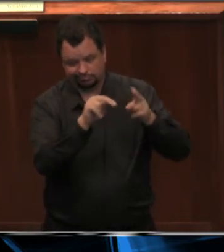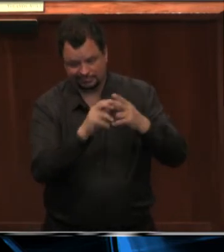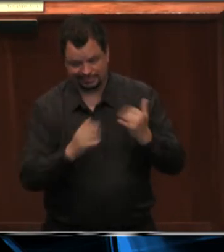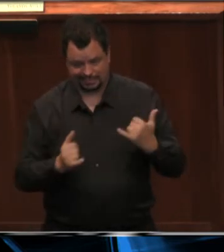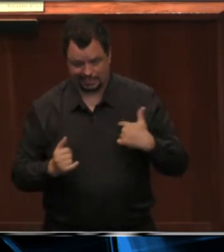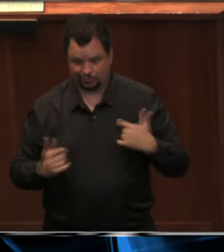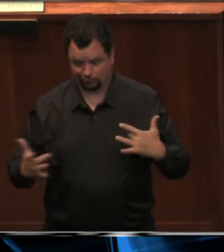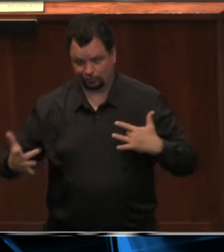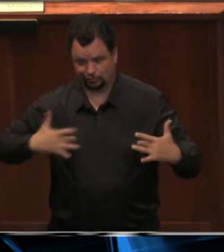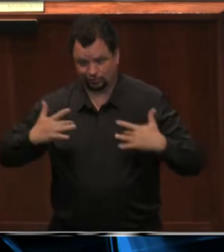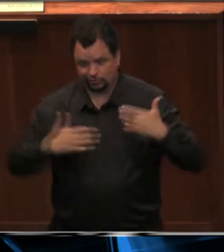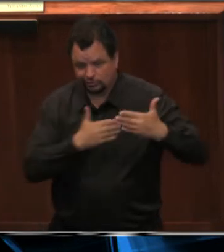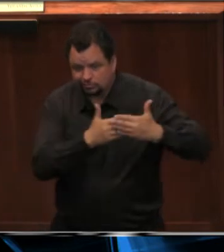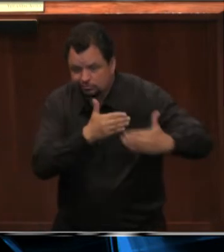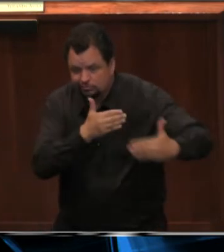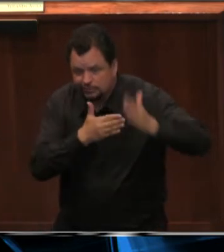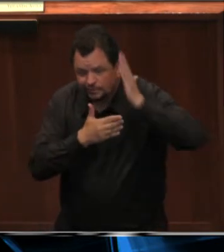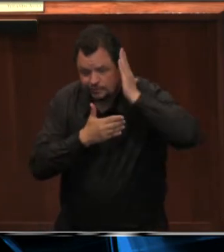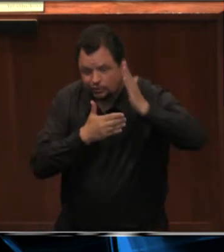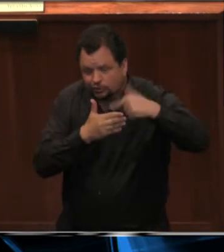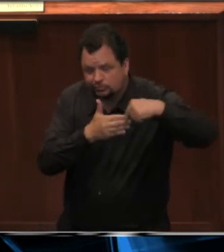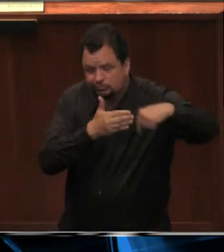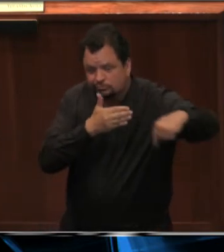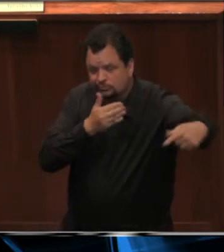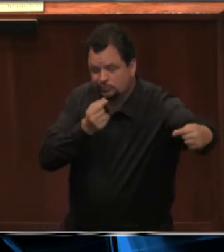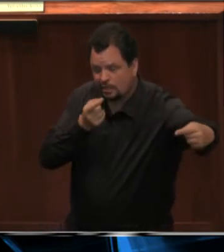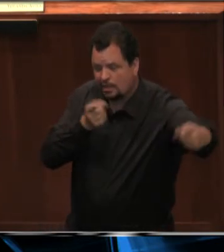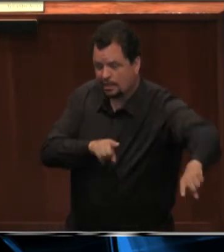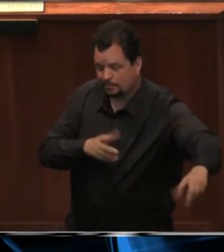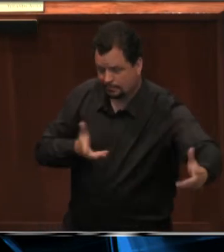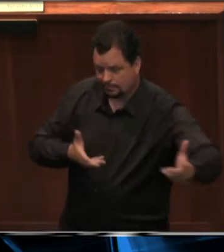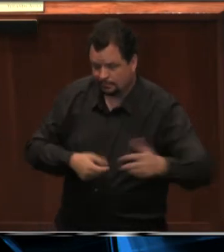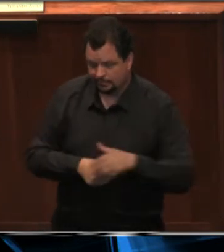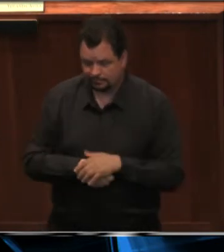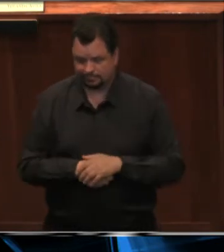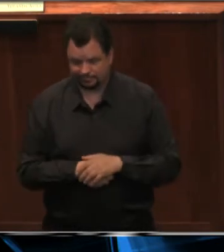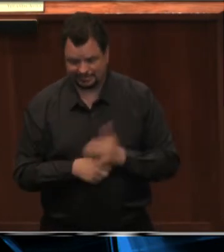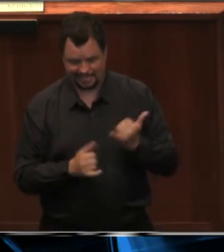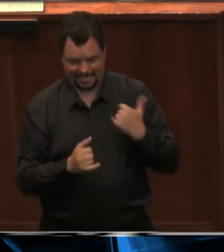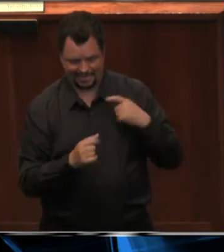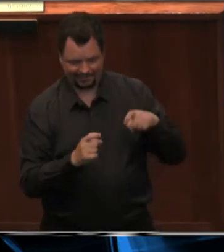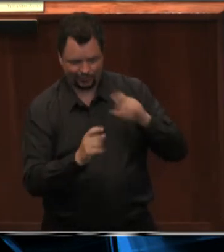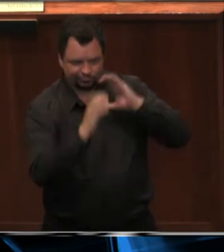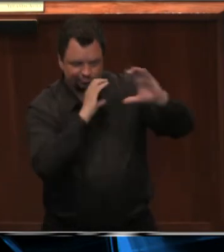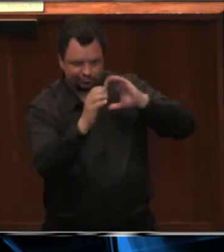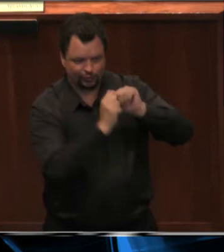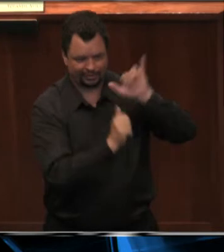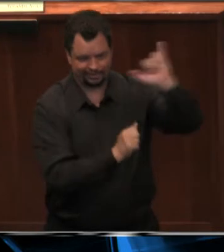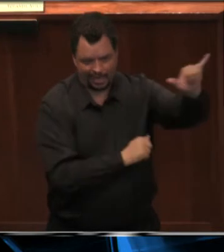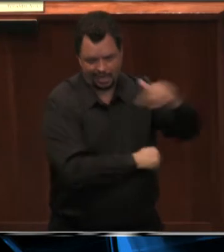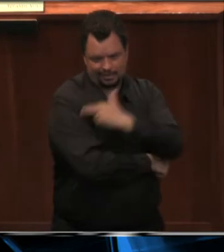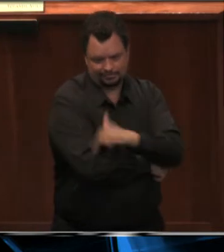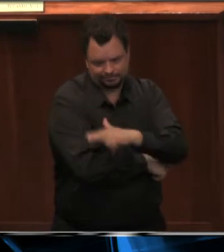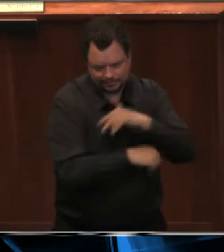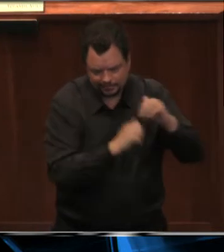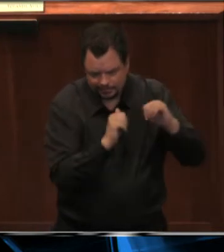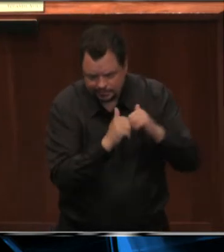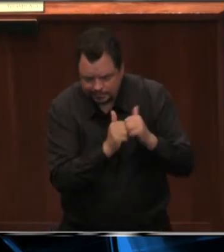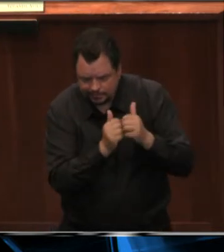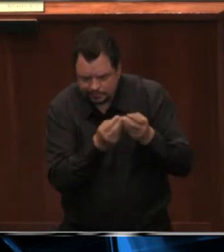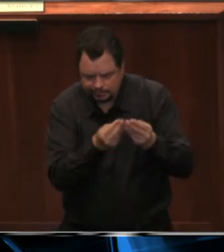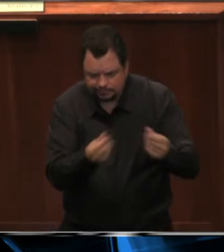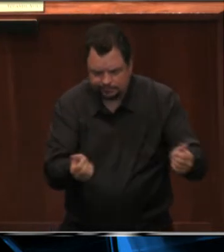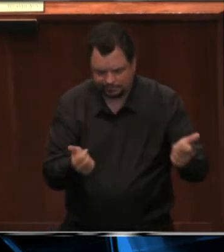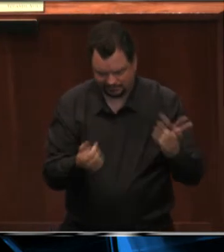increases may be. So that was some direct communication that we received from the hospitals. But we are also in constant communication with